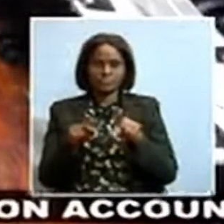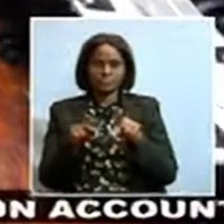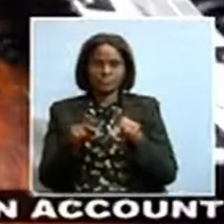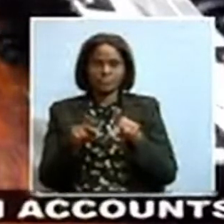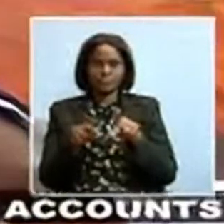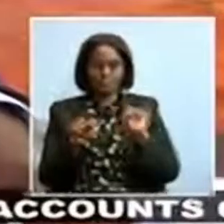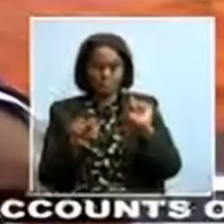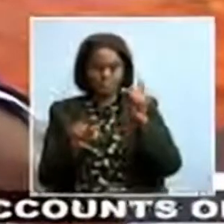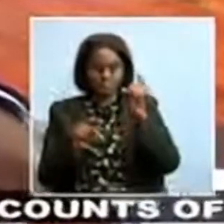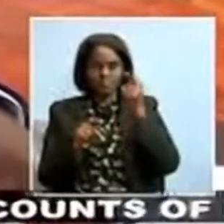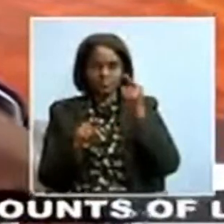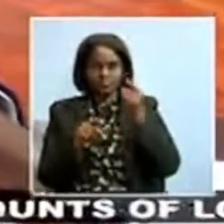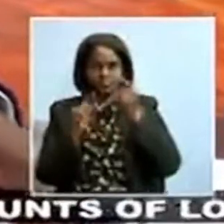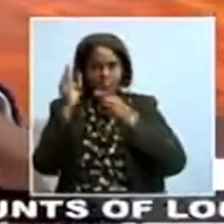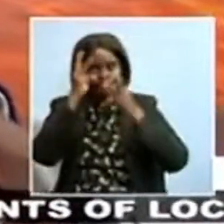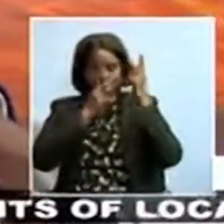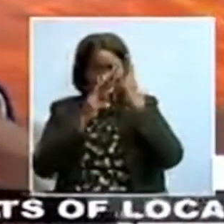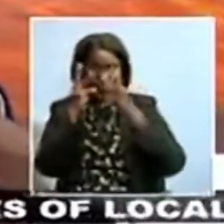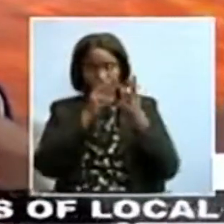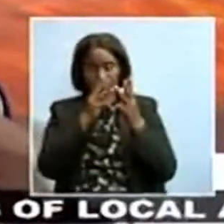the first concern